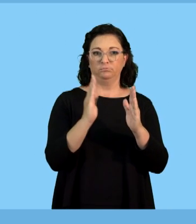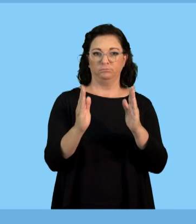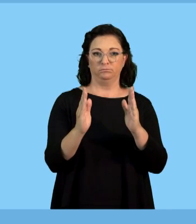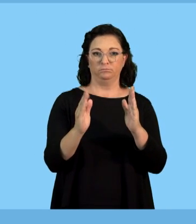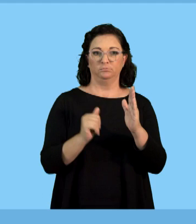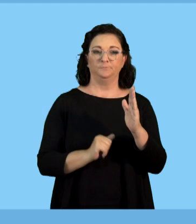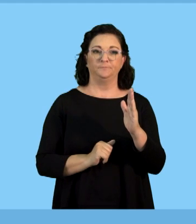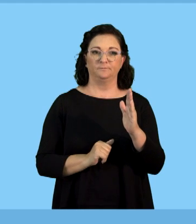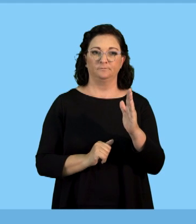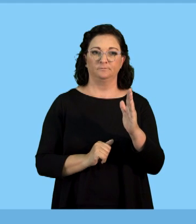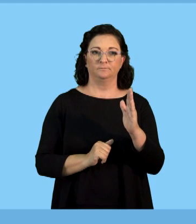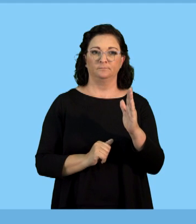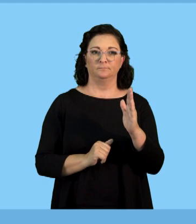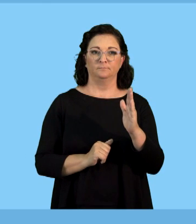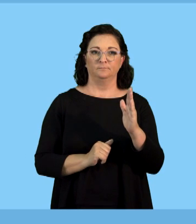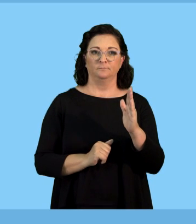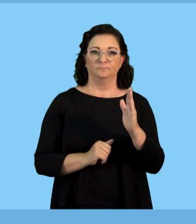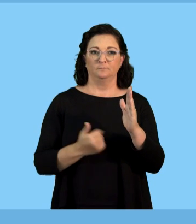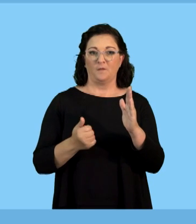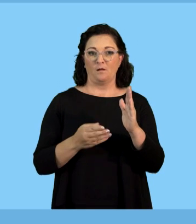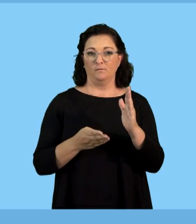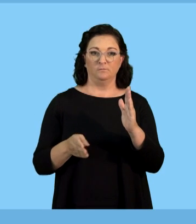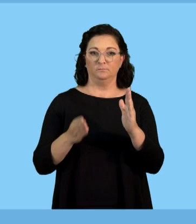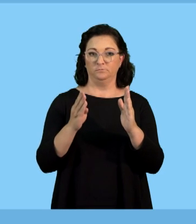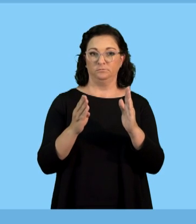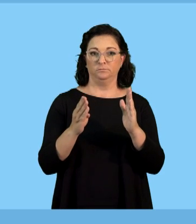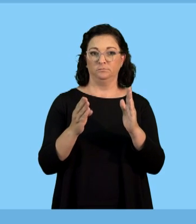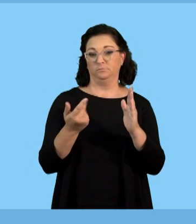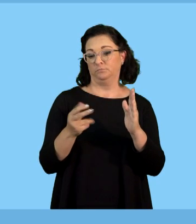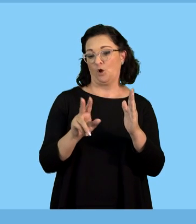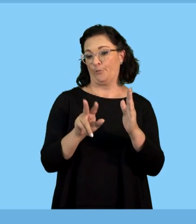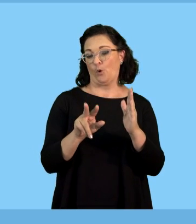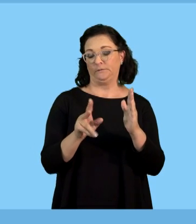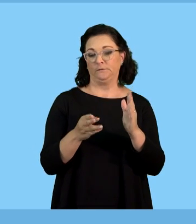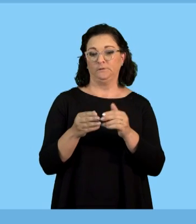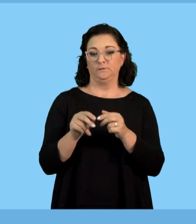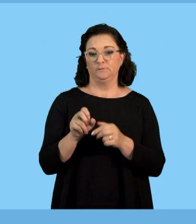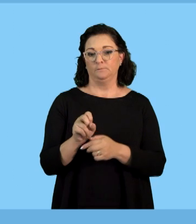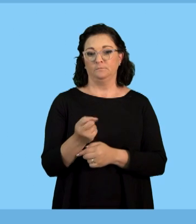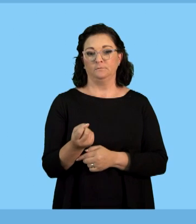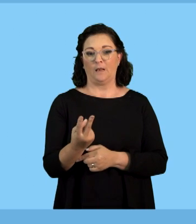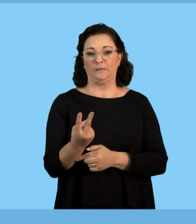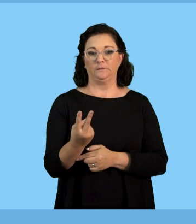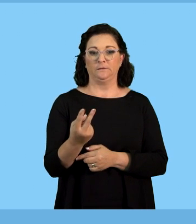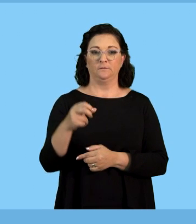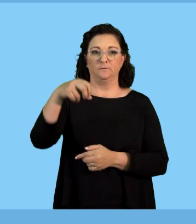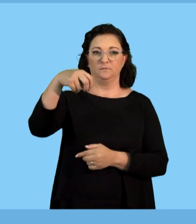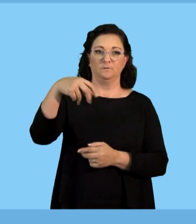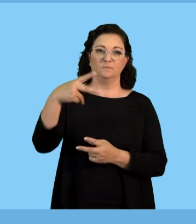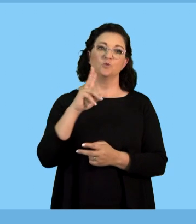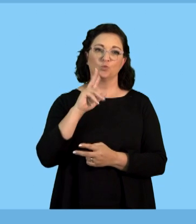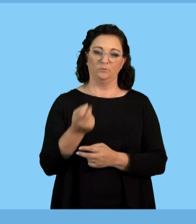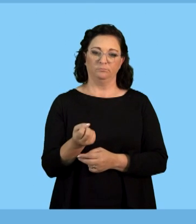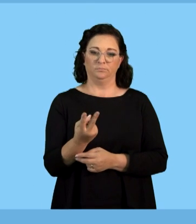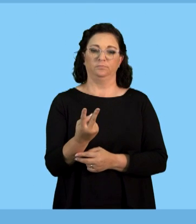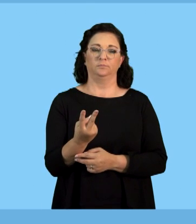and there's more than one path for the current to flow. If the current gets to this either one of these 2 points, it will split going through there and